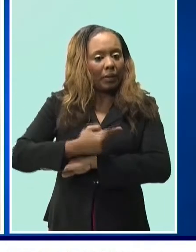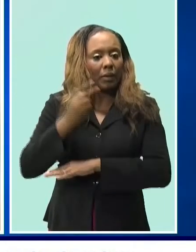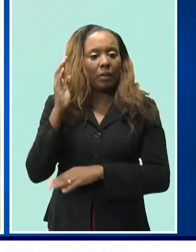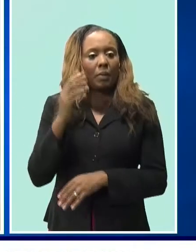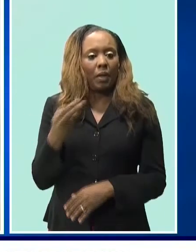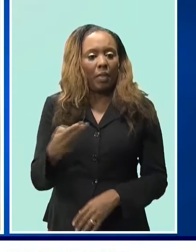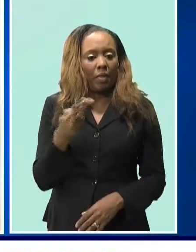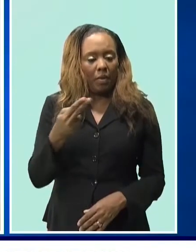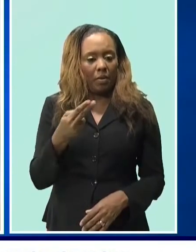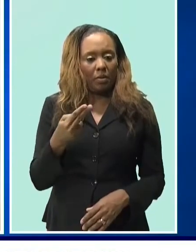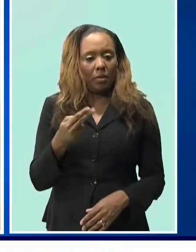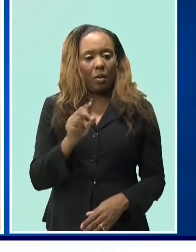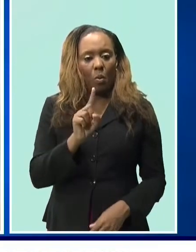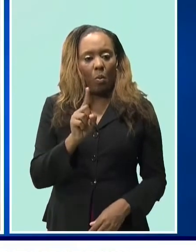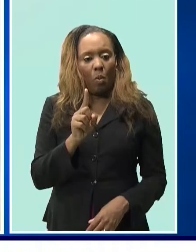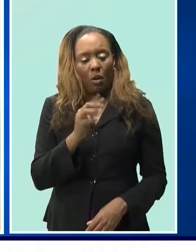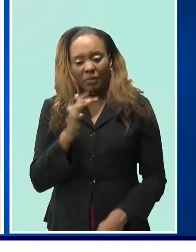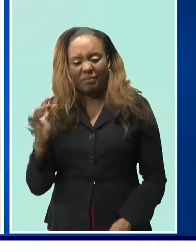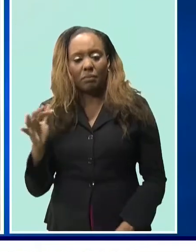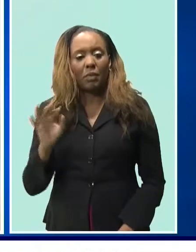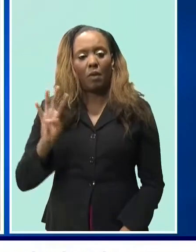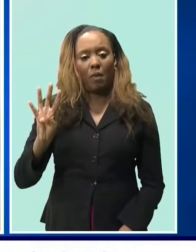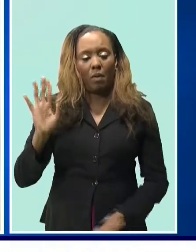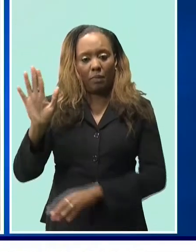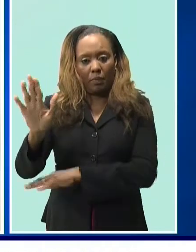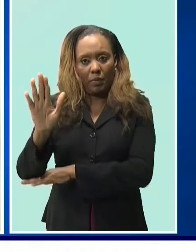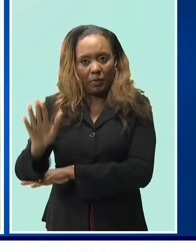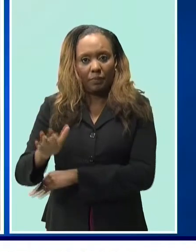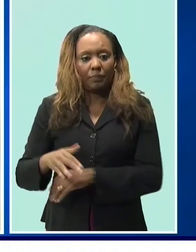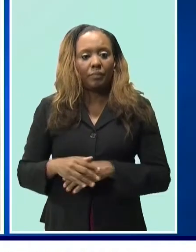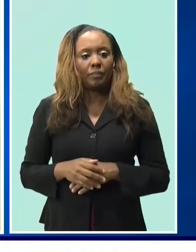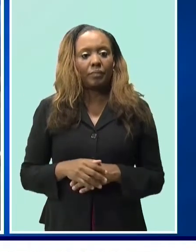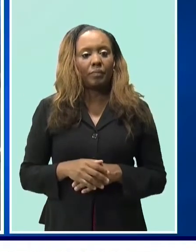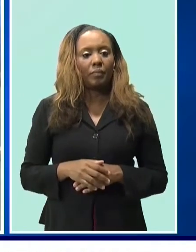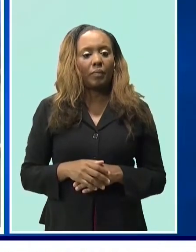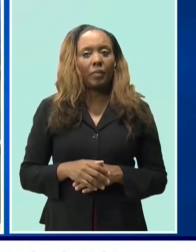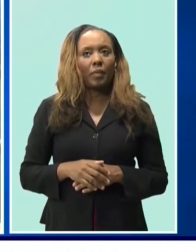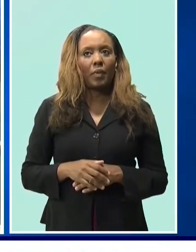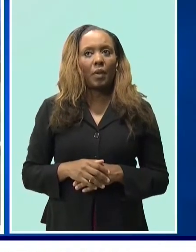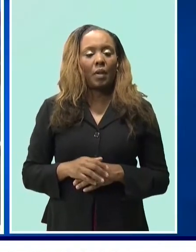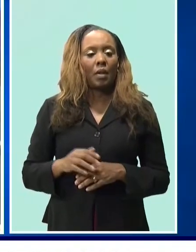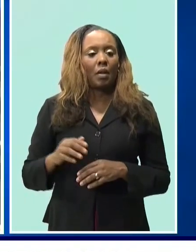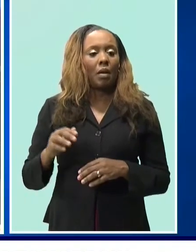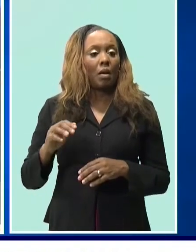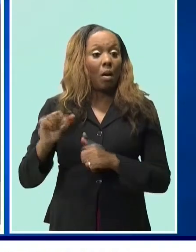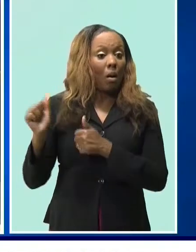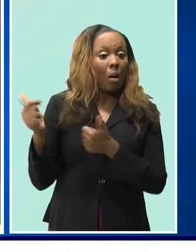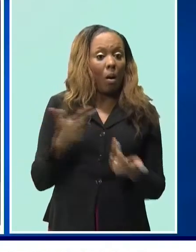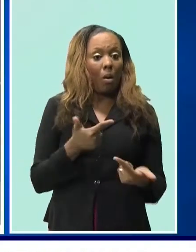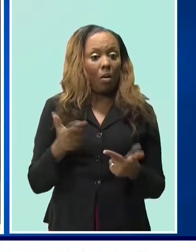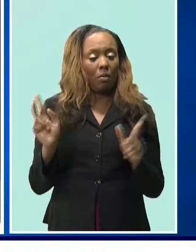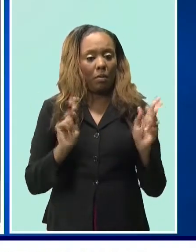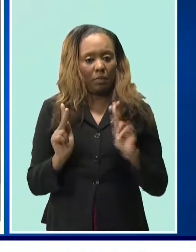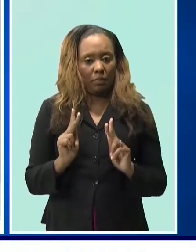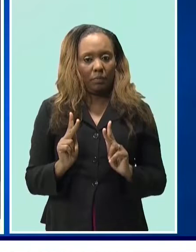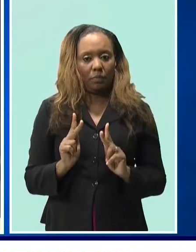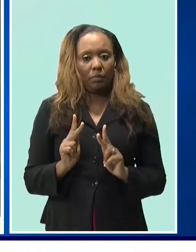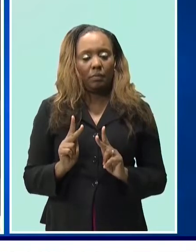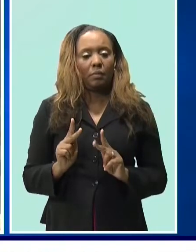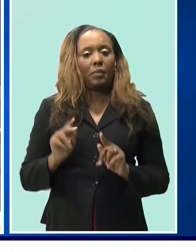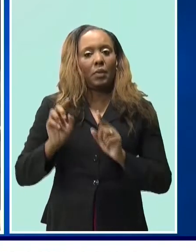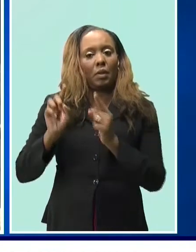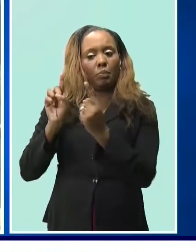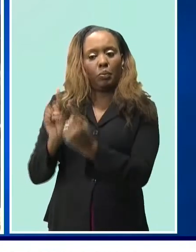be Thursday between 1 and 4 p.m. As it relates to all shoppers, you will be required to observe a